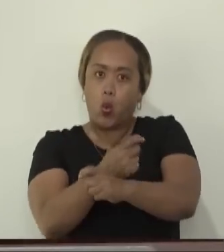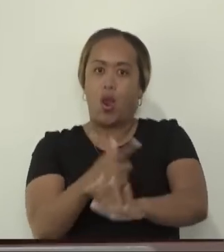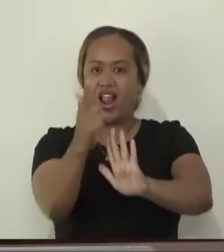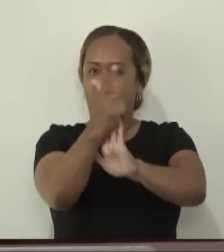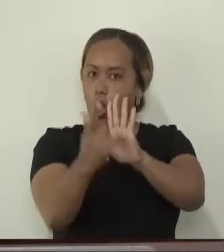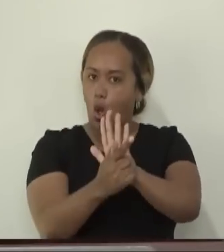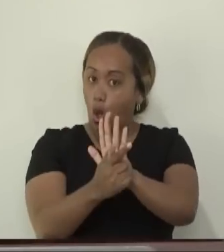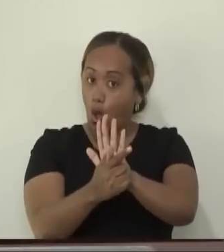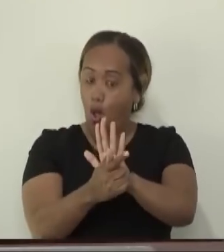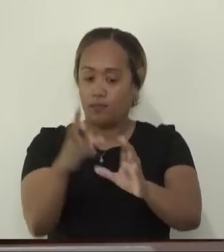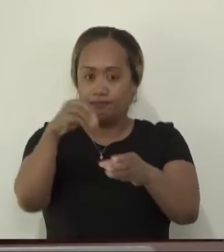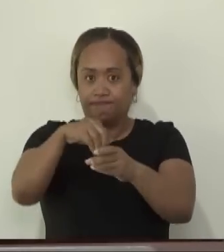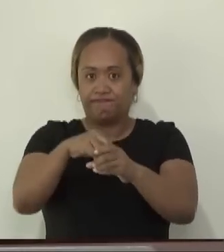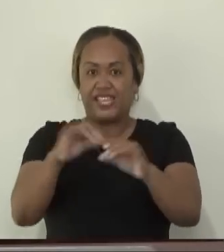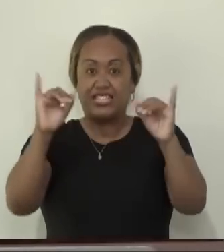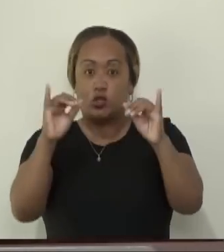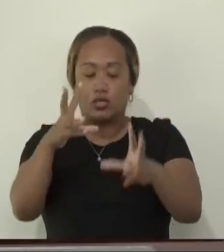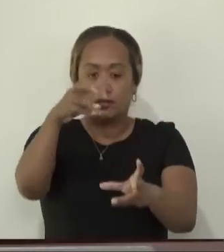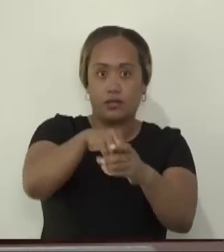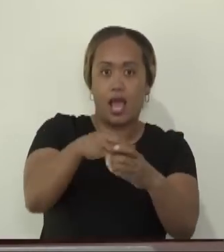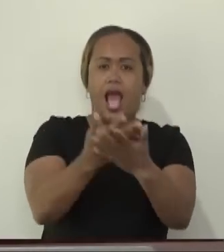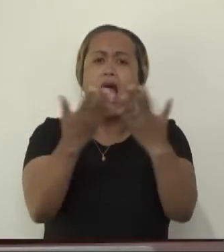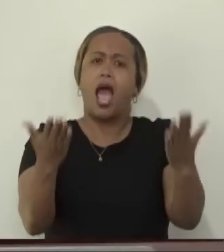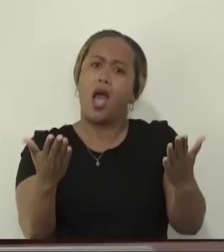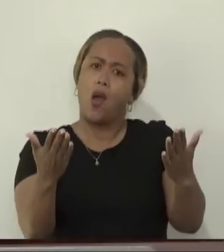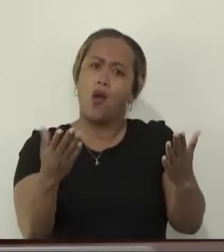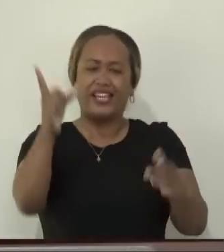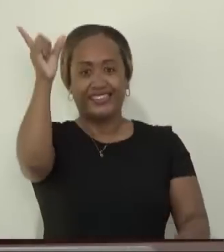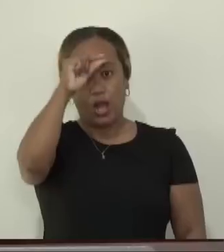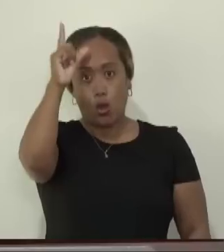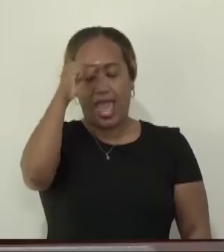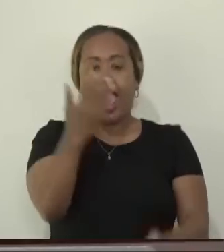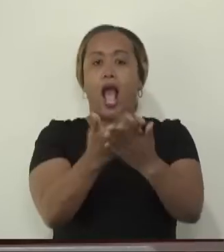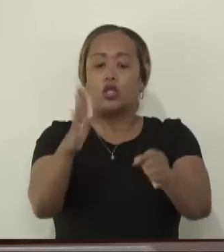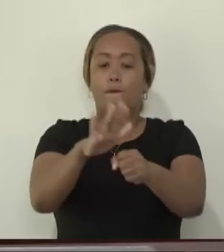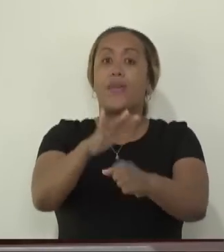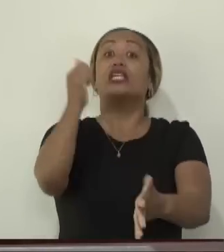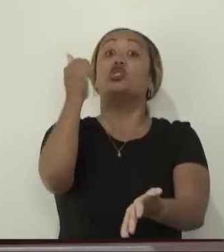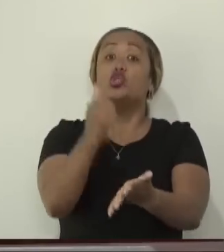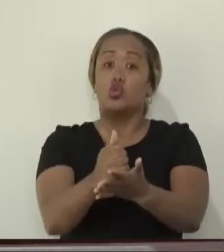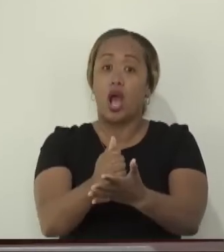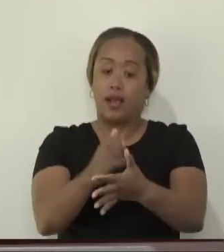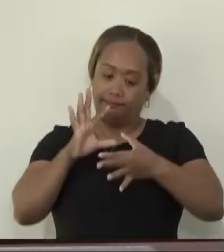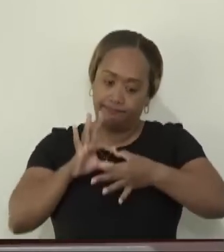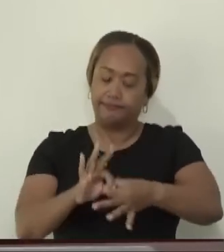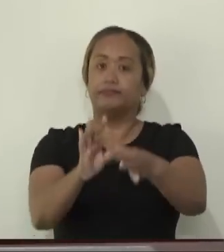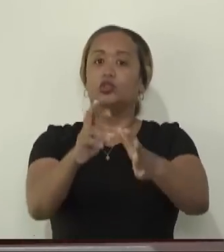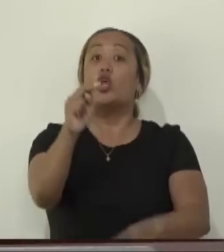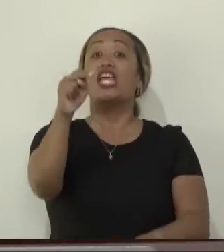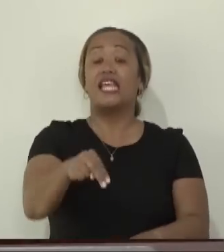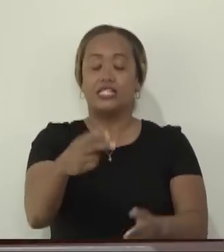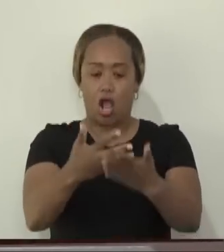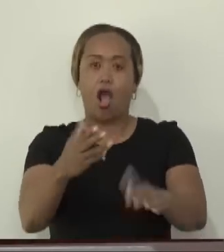and institutions that govern the Itoke to ensure it is aligned to the needs of